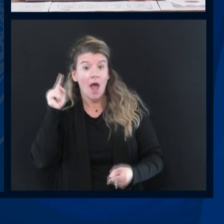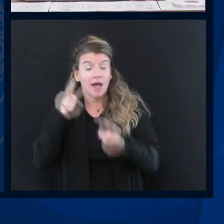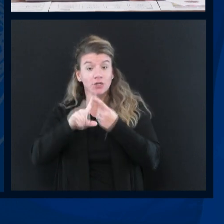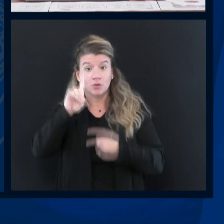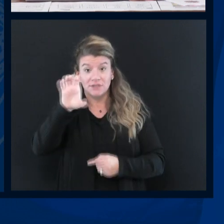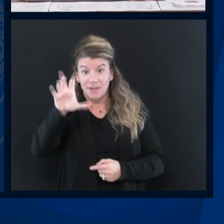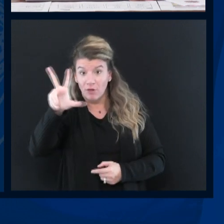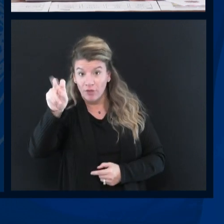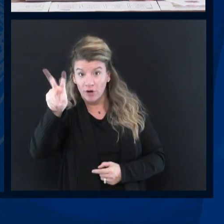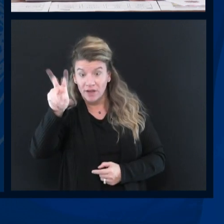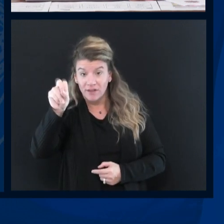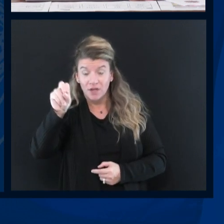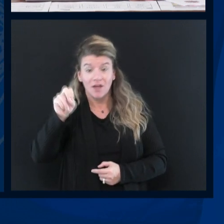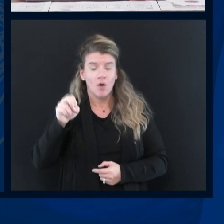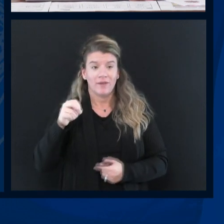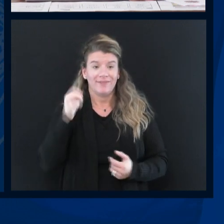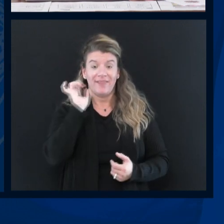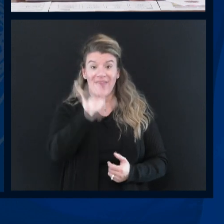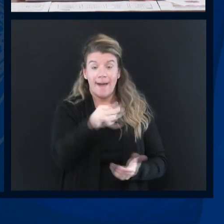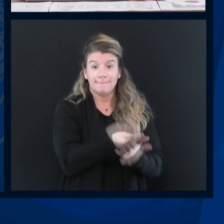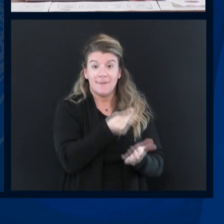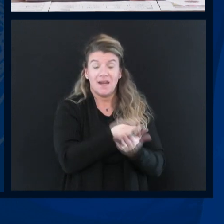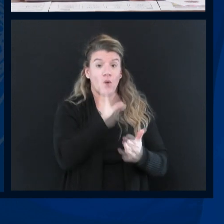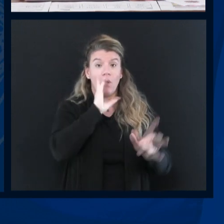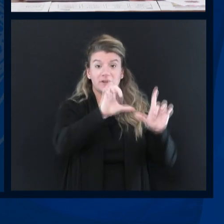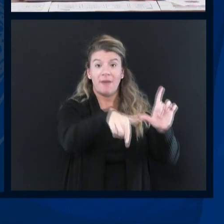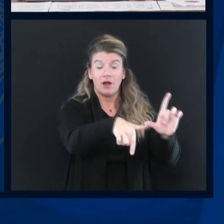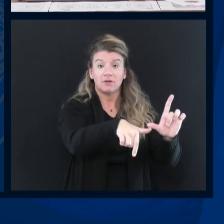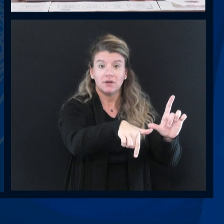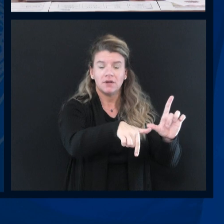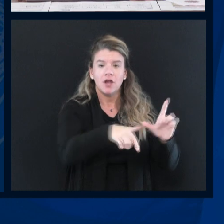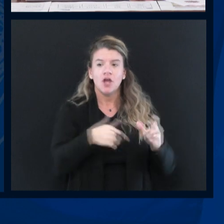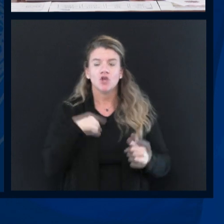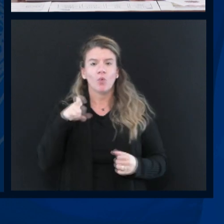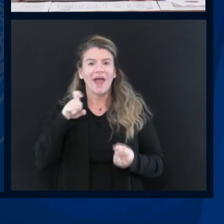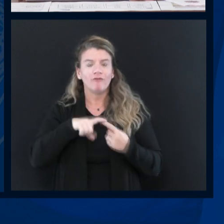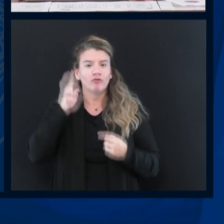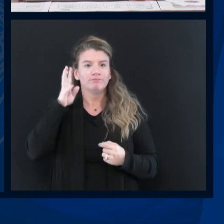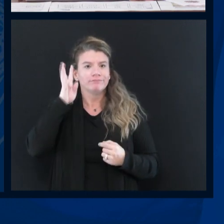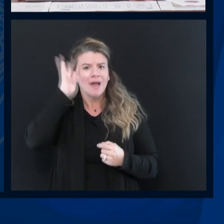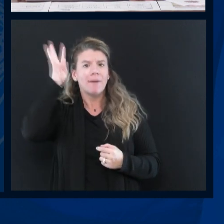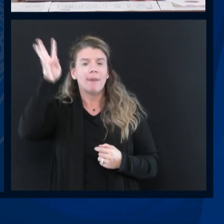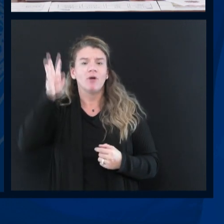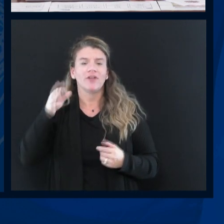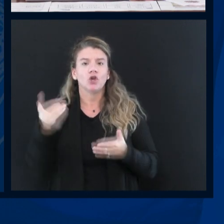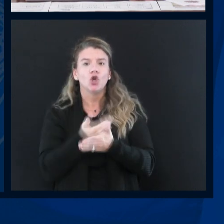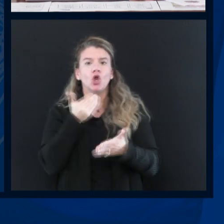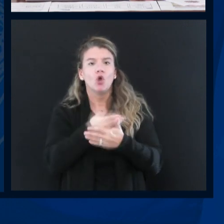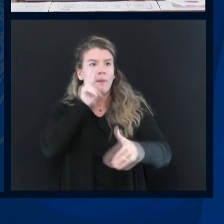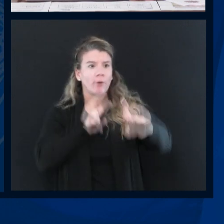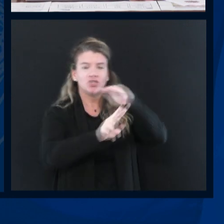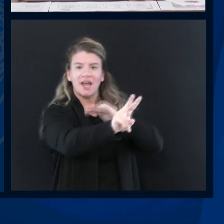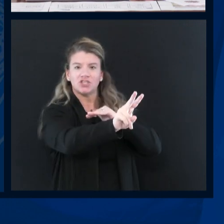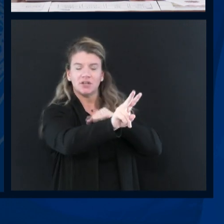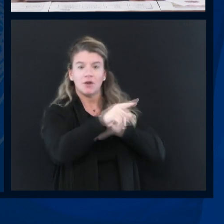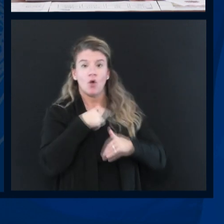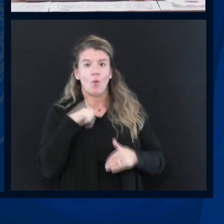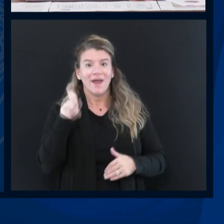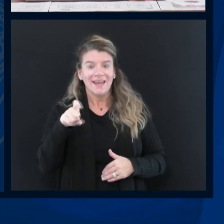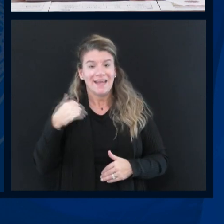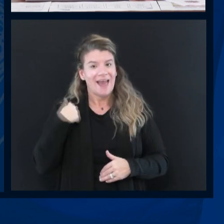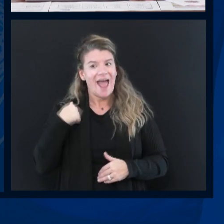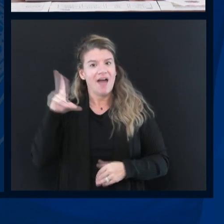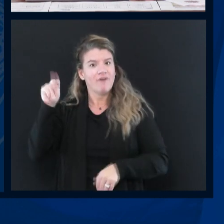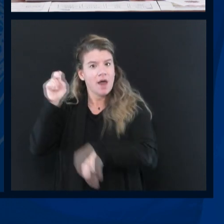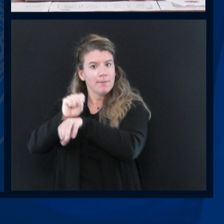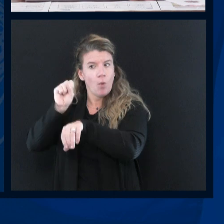this all expires, we have to come up with another projection, don't we? We've got to have workforce give us a